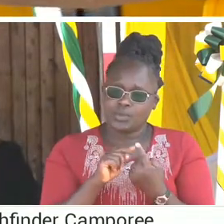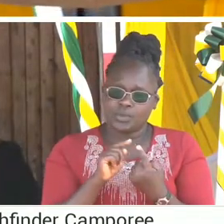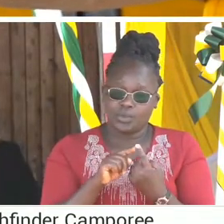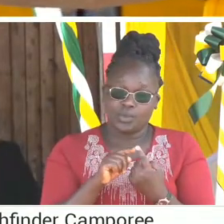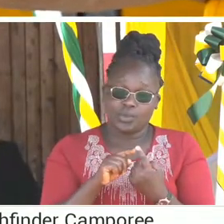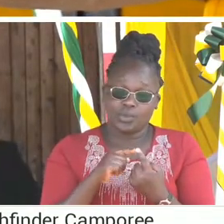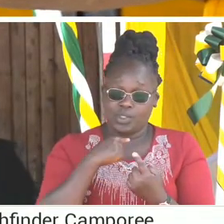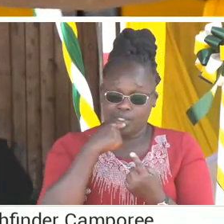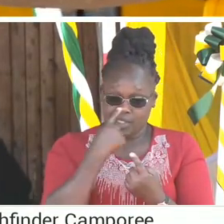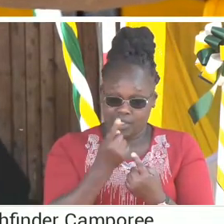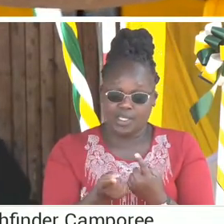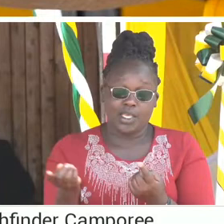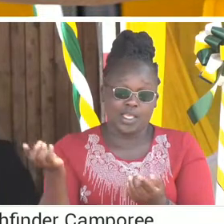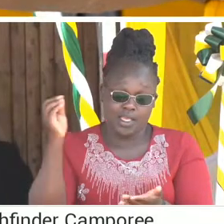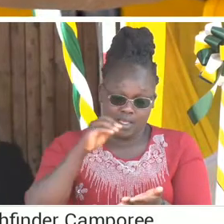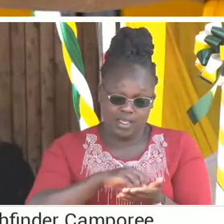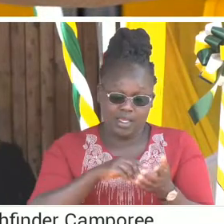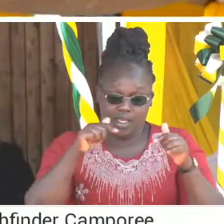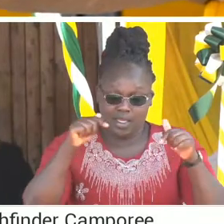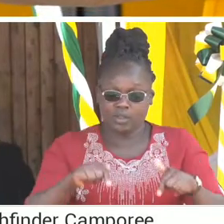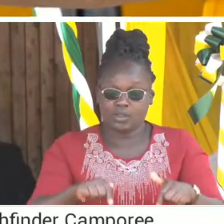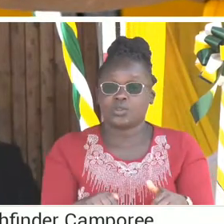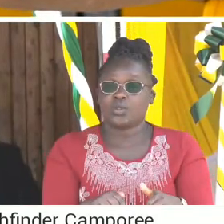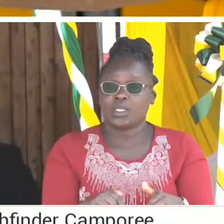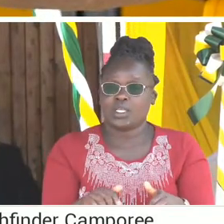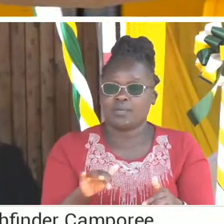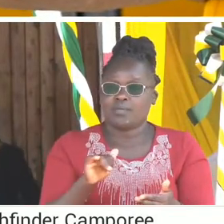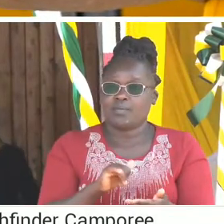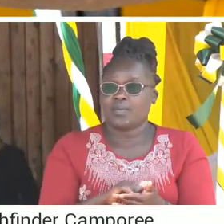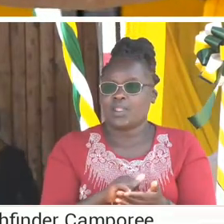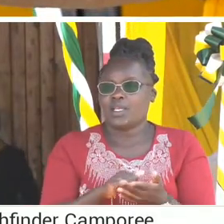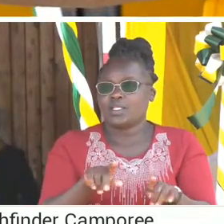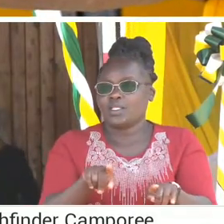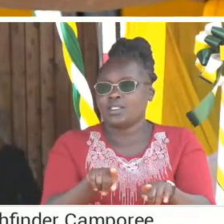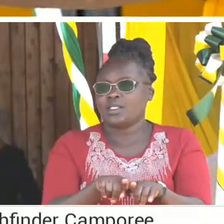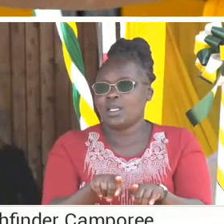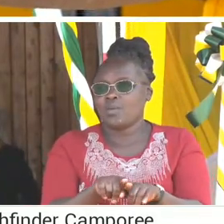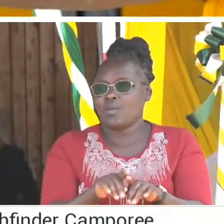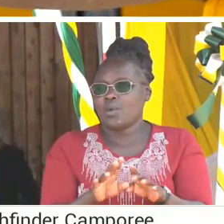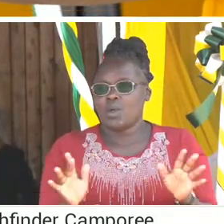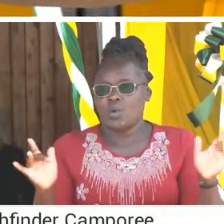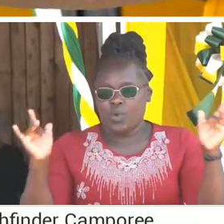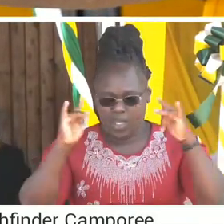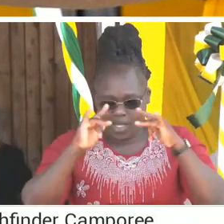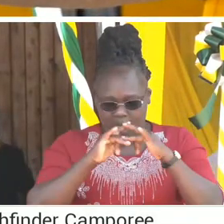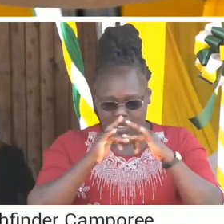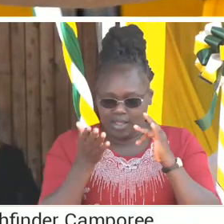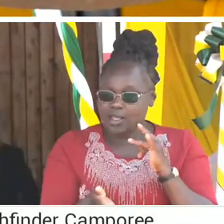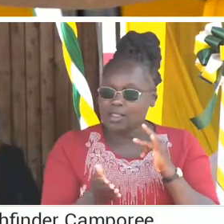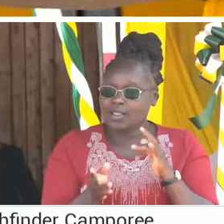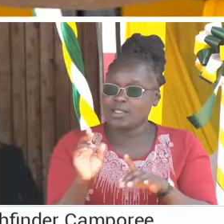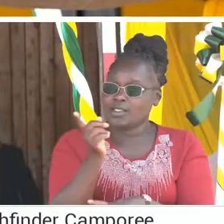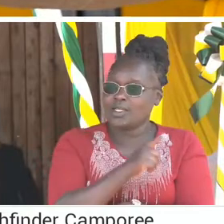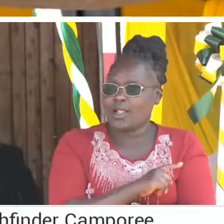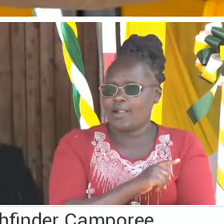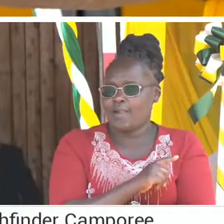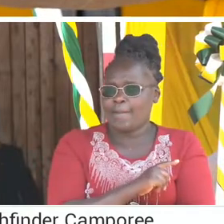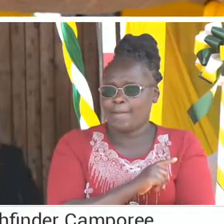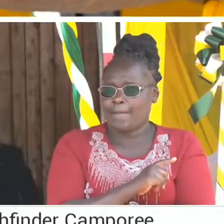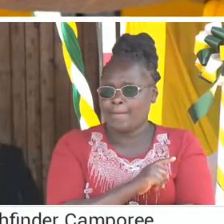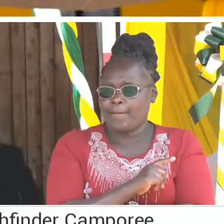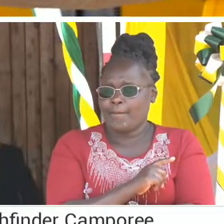today that as we gather on this sacred day, our hearts are brimming